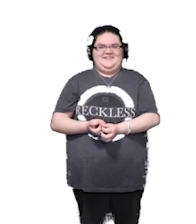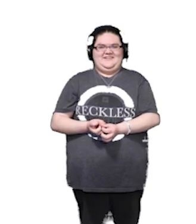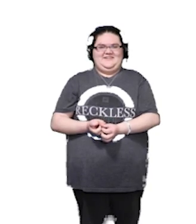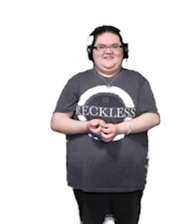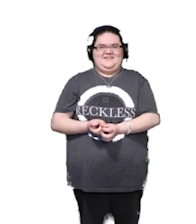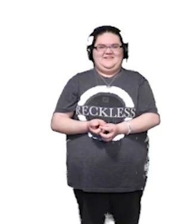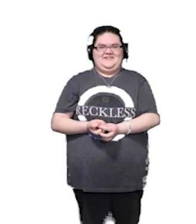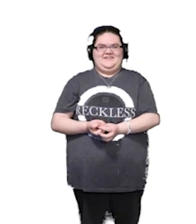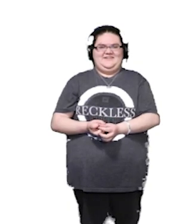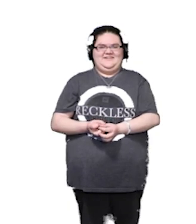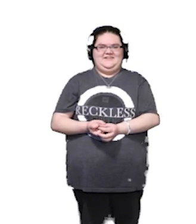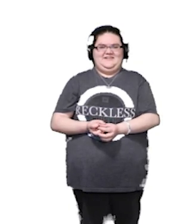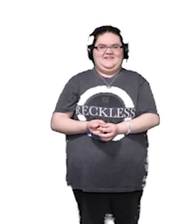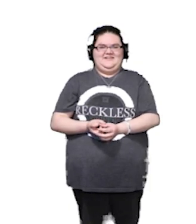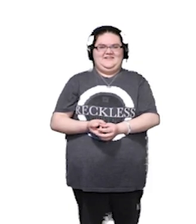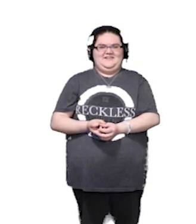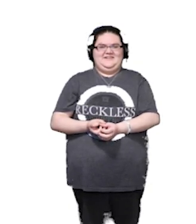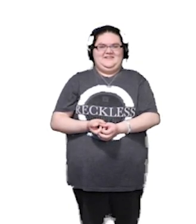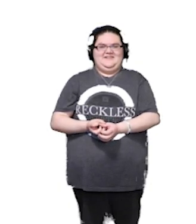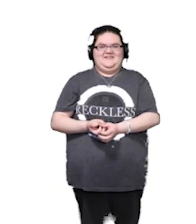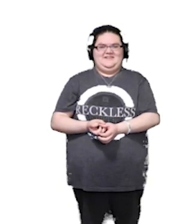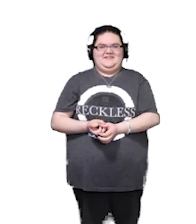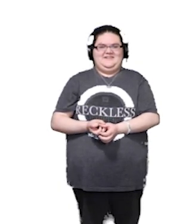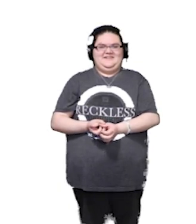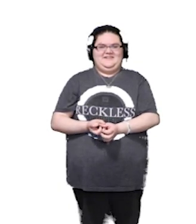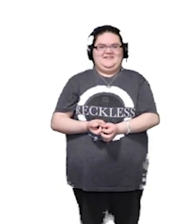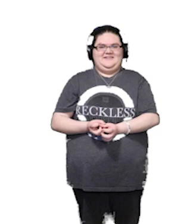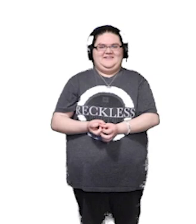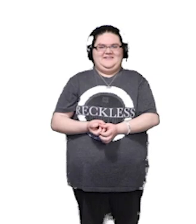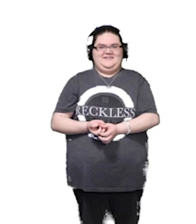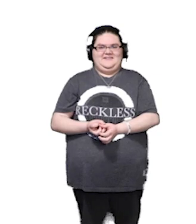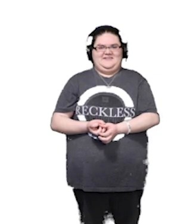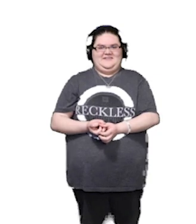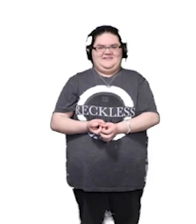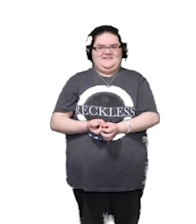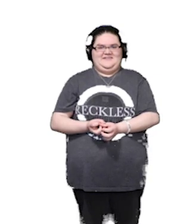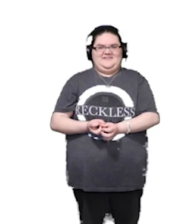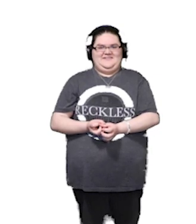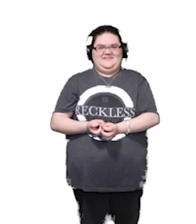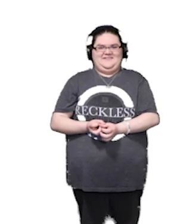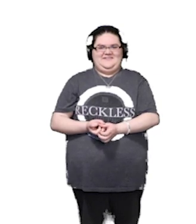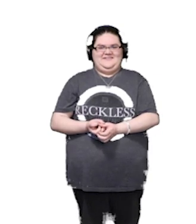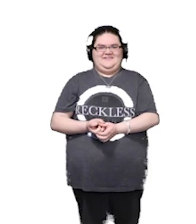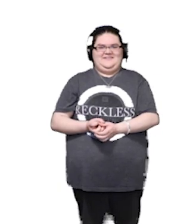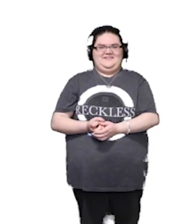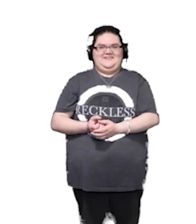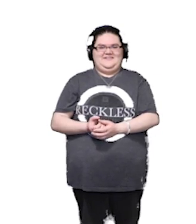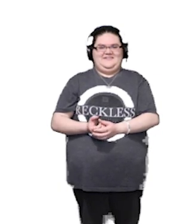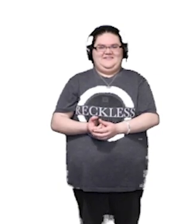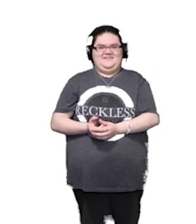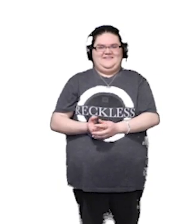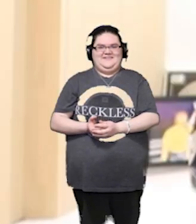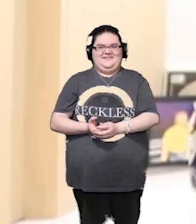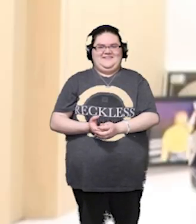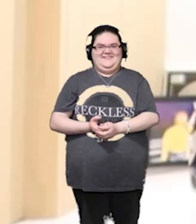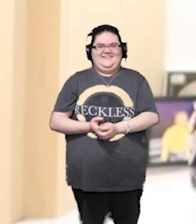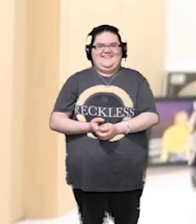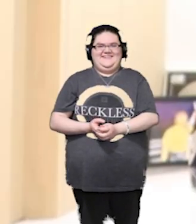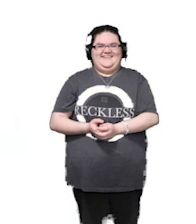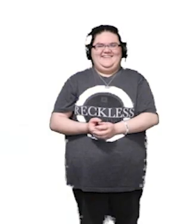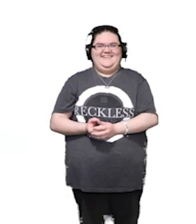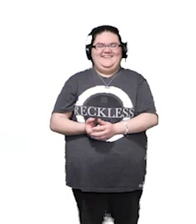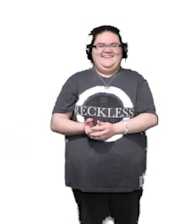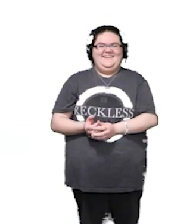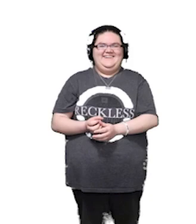me. No, I'm not ordering anything. If I was, I'd be at Popeyes, but I heard you ask for a fish sandwich. Oh my